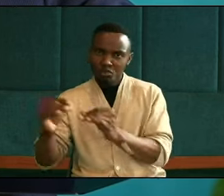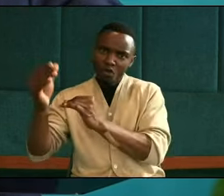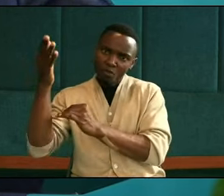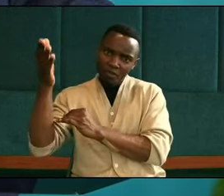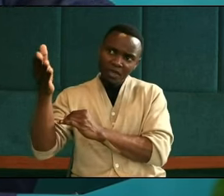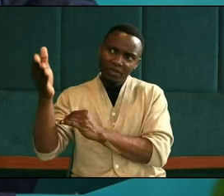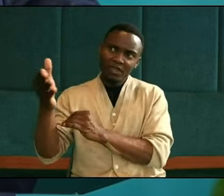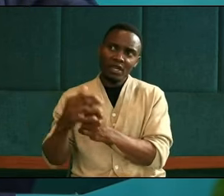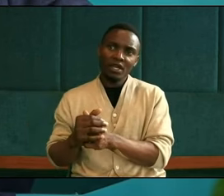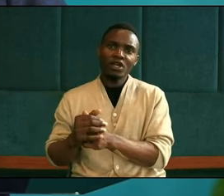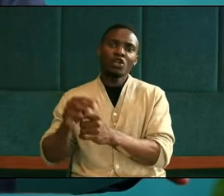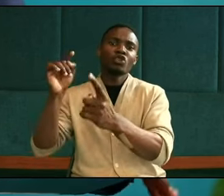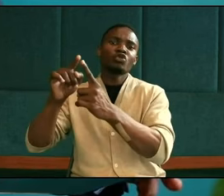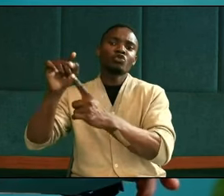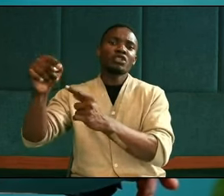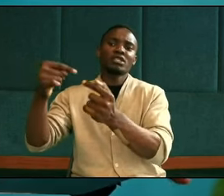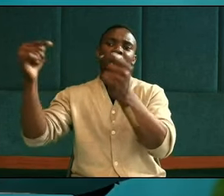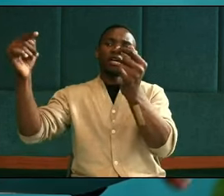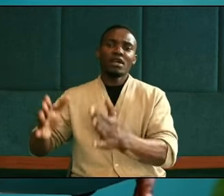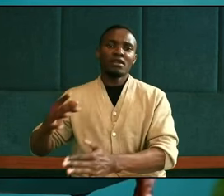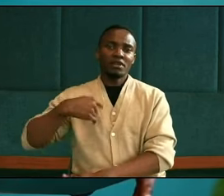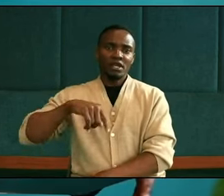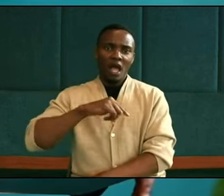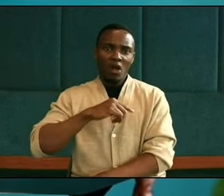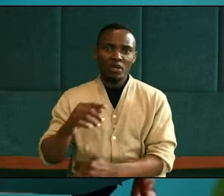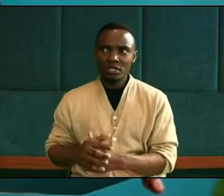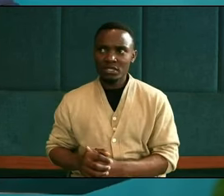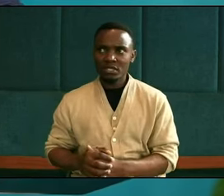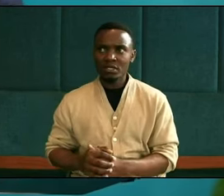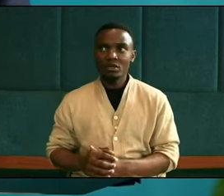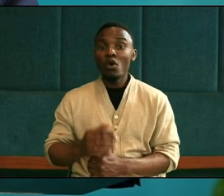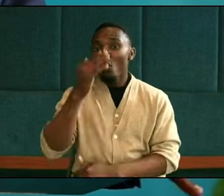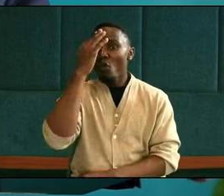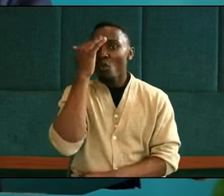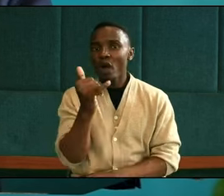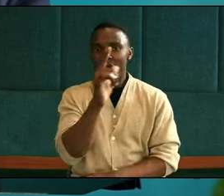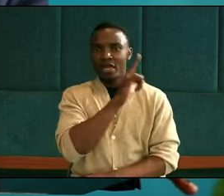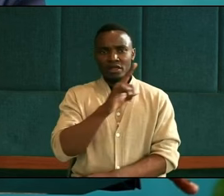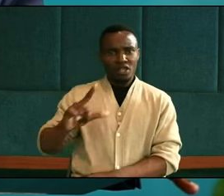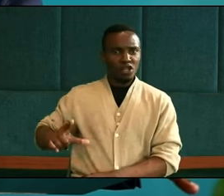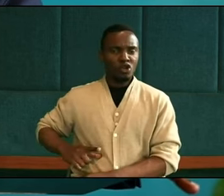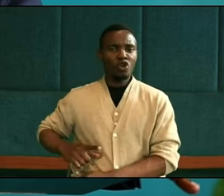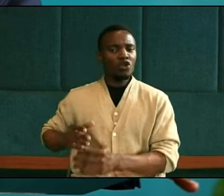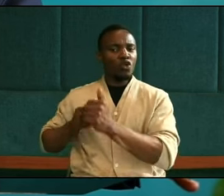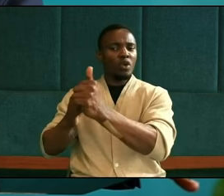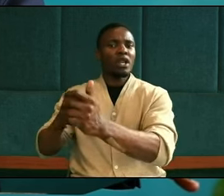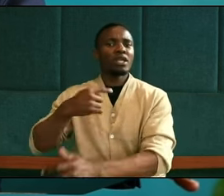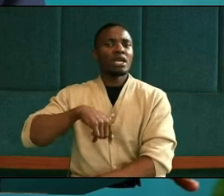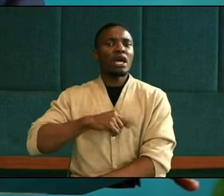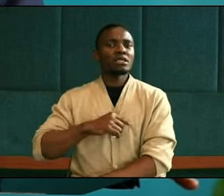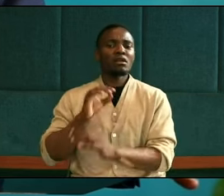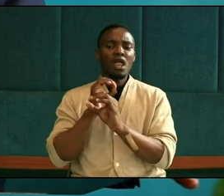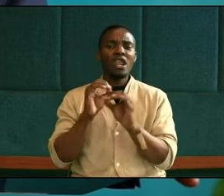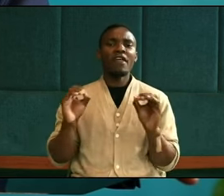those uncircumcised fellows. Perhaps the Lord will act on our behalf.